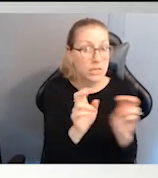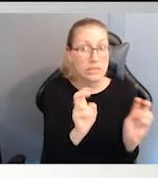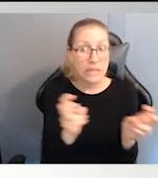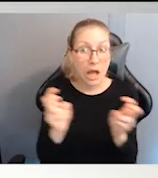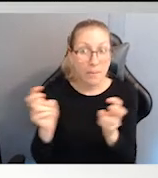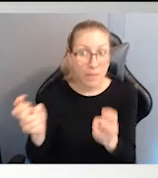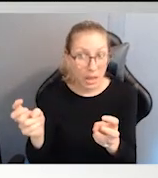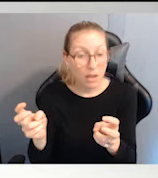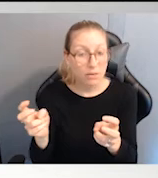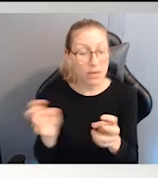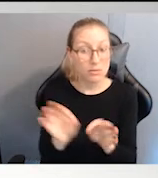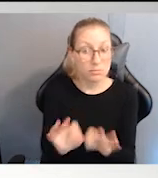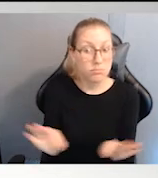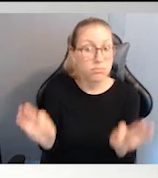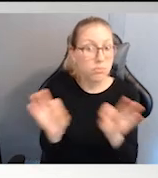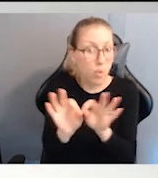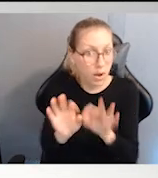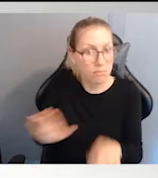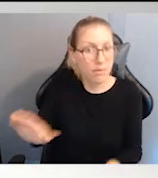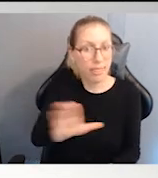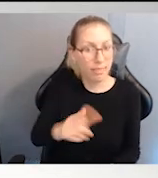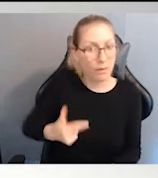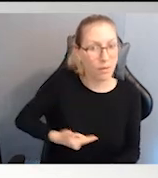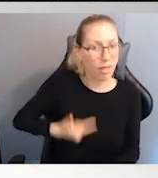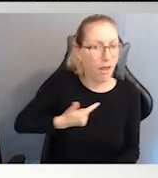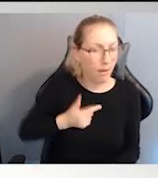their lives and what's going on.